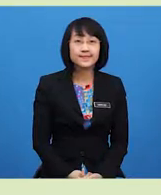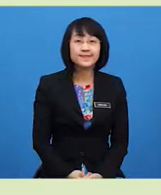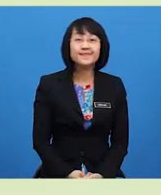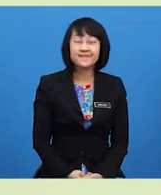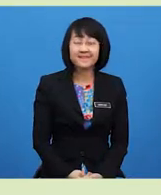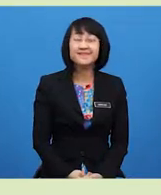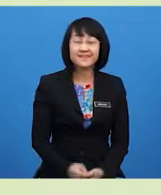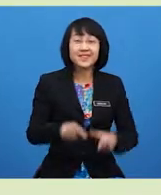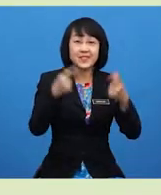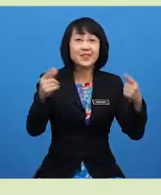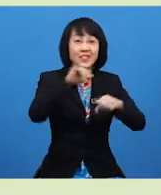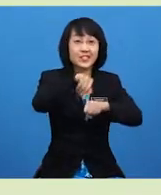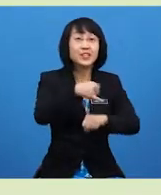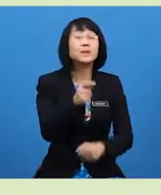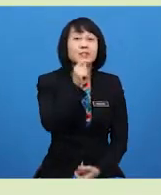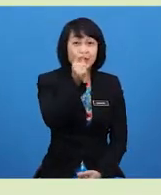Great job. It's true.